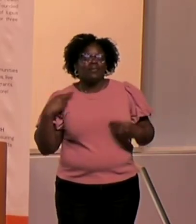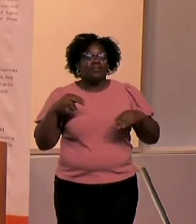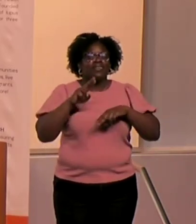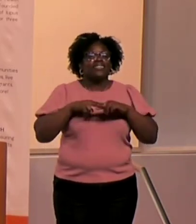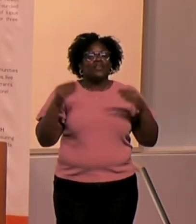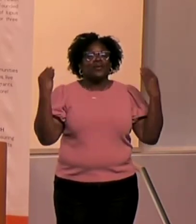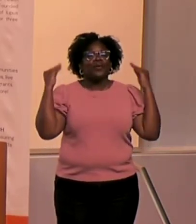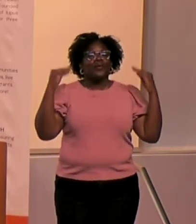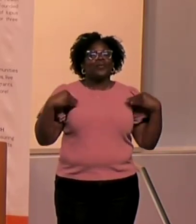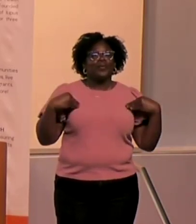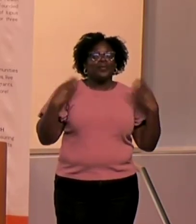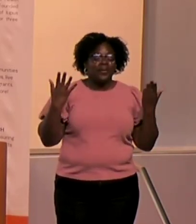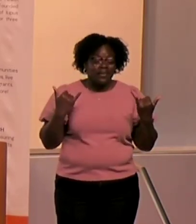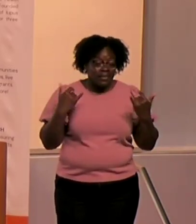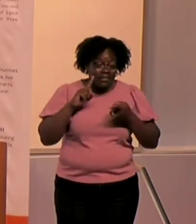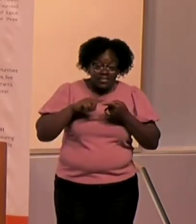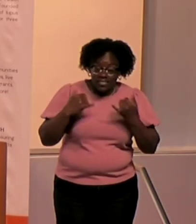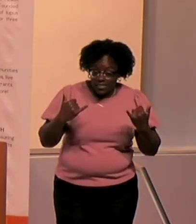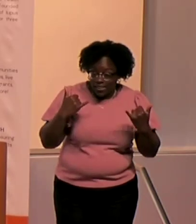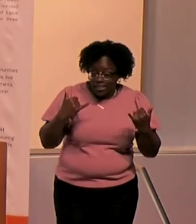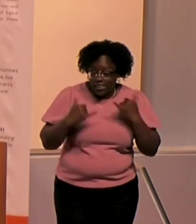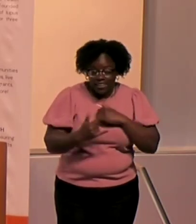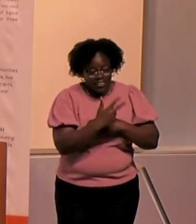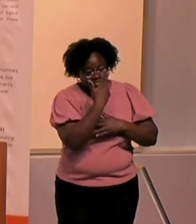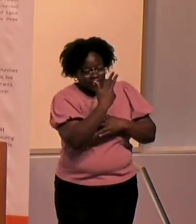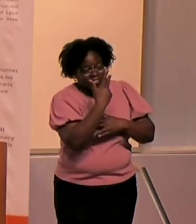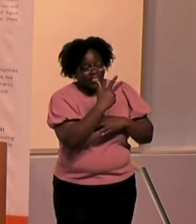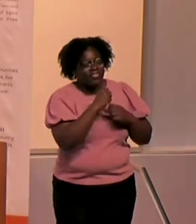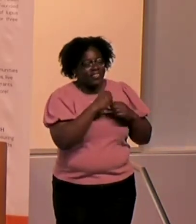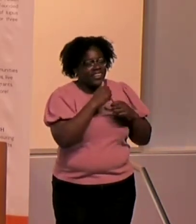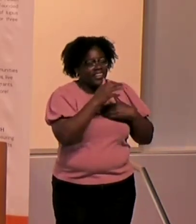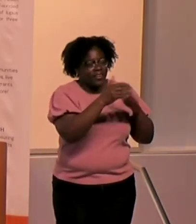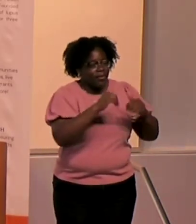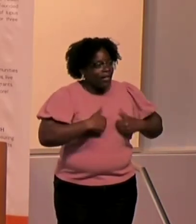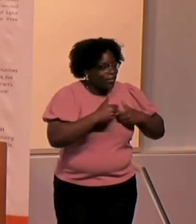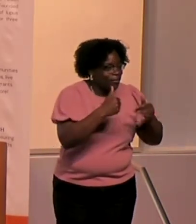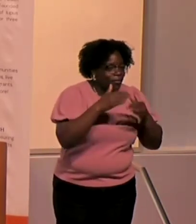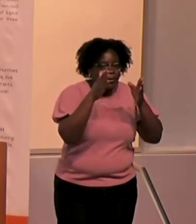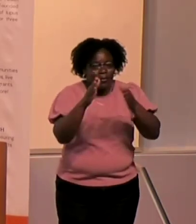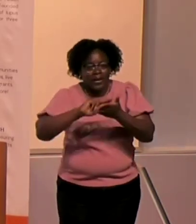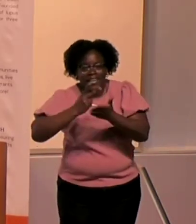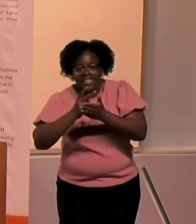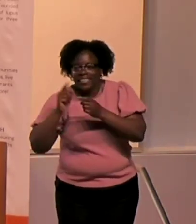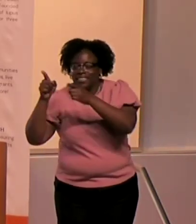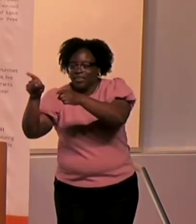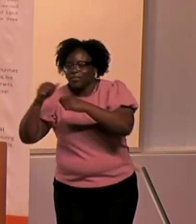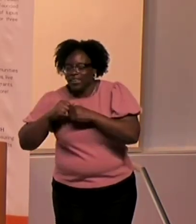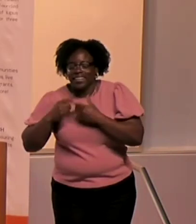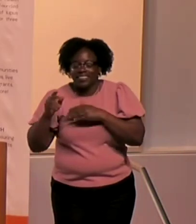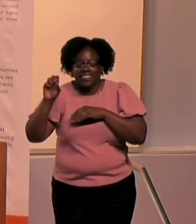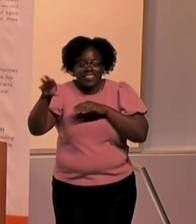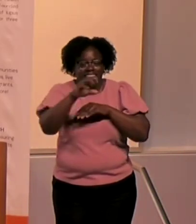went. To this day, I still have like 3 in like every room, one in the living room, one in the kitchen, one here, there.